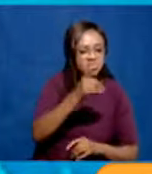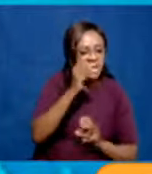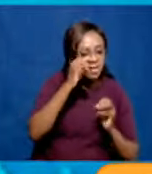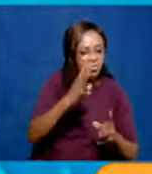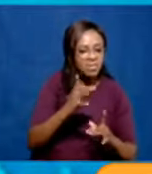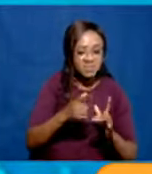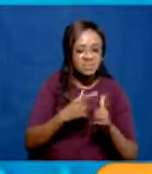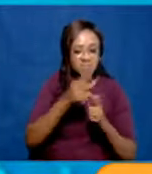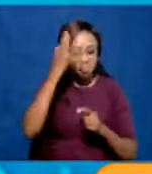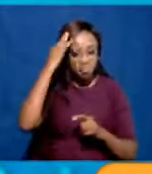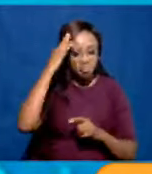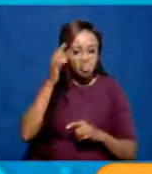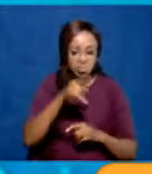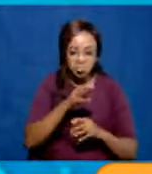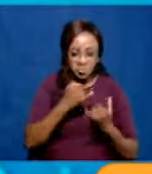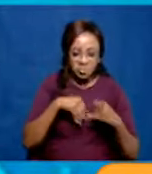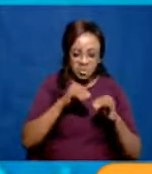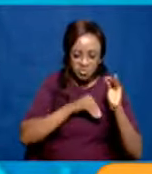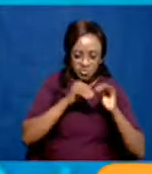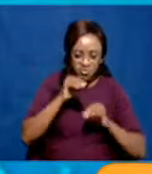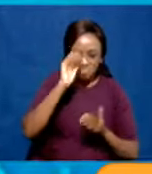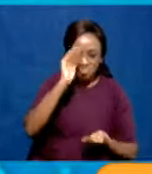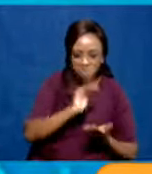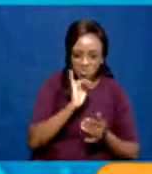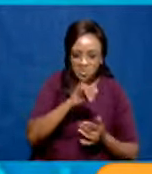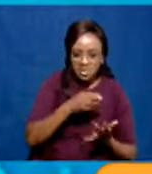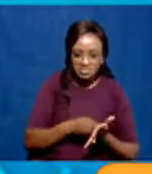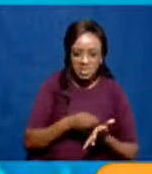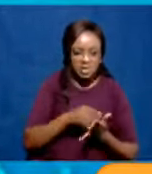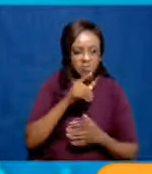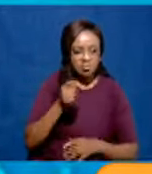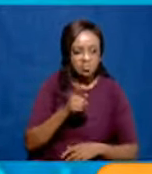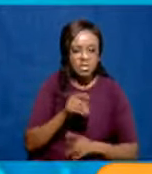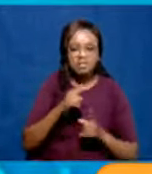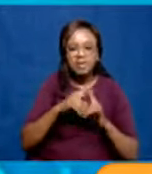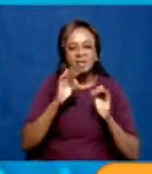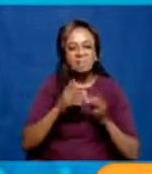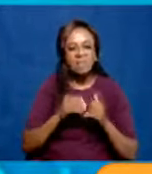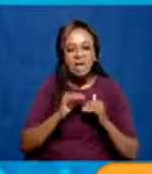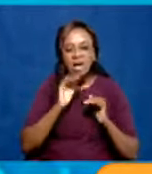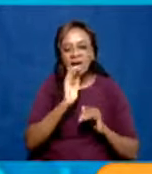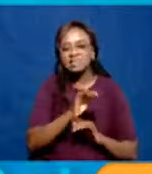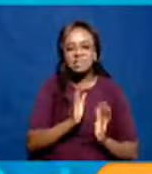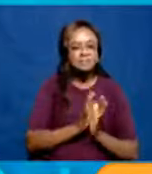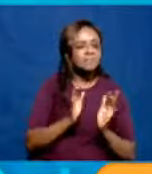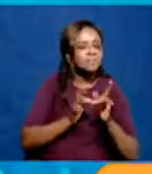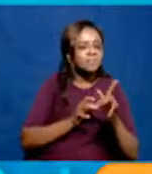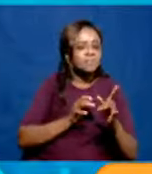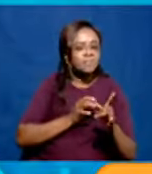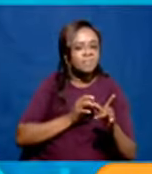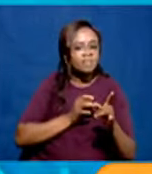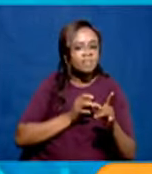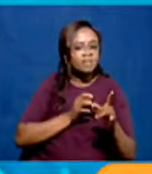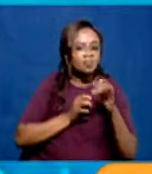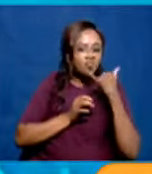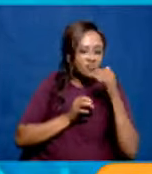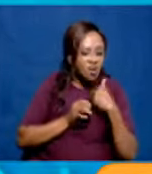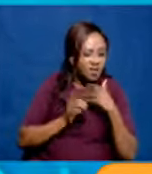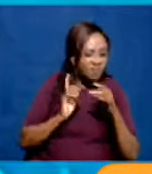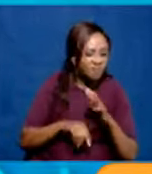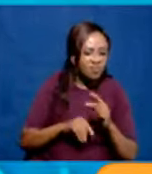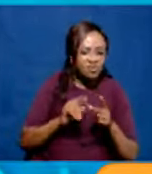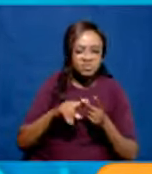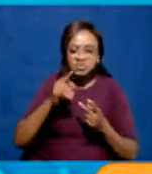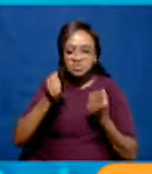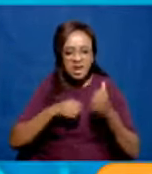are you're going to try and reduce that figure, right? But if I asked you general questions, hey, what kind of watch do you have? And what kind of phone do you have? And what car do you